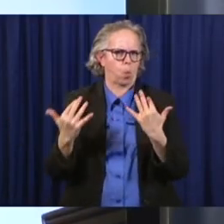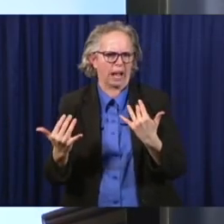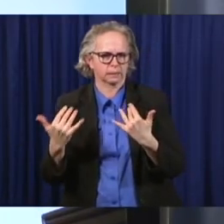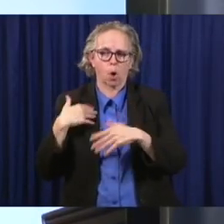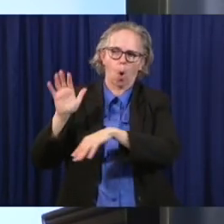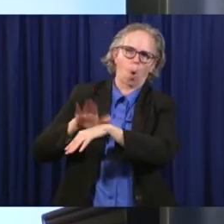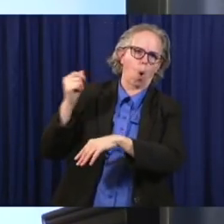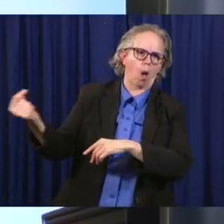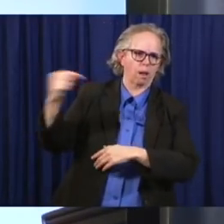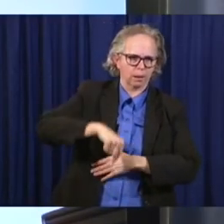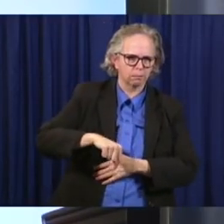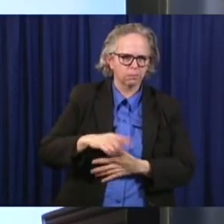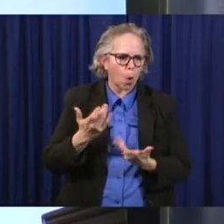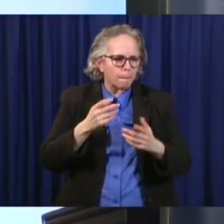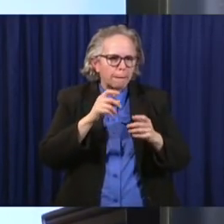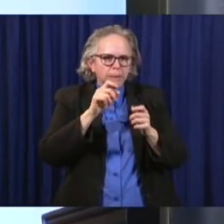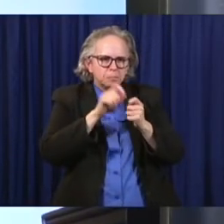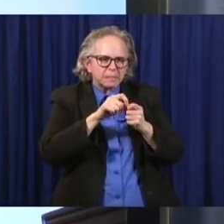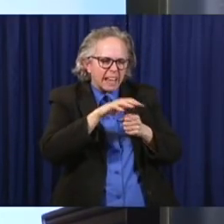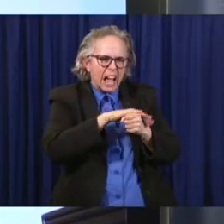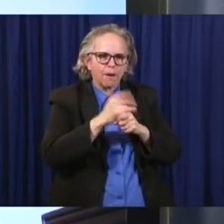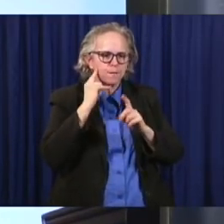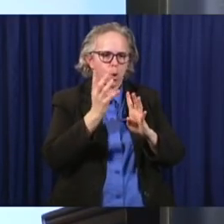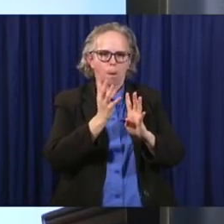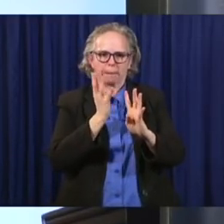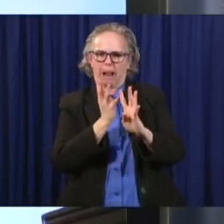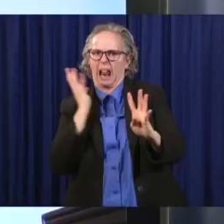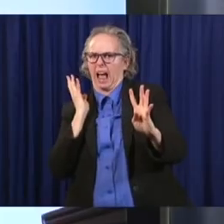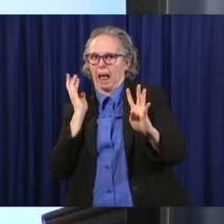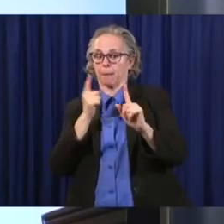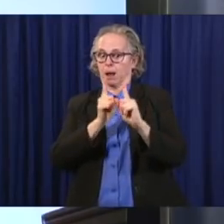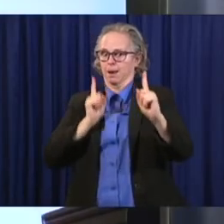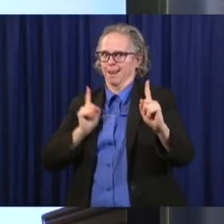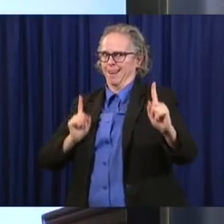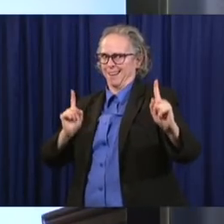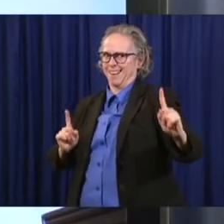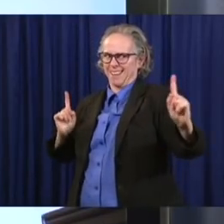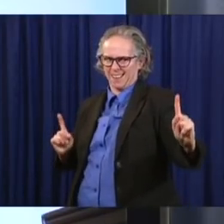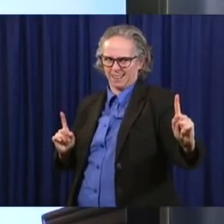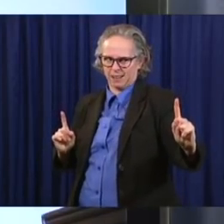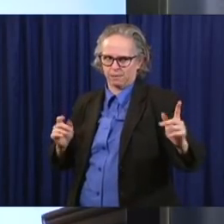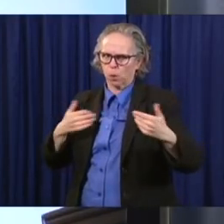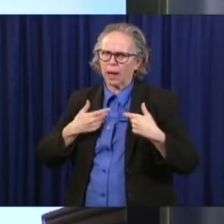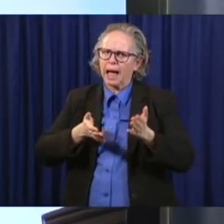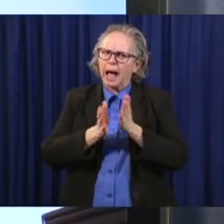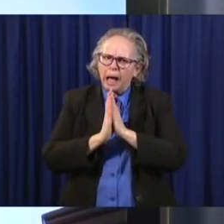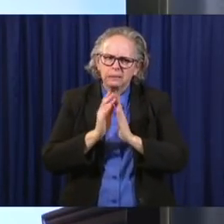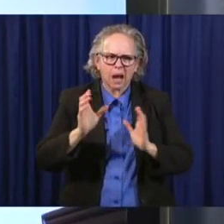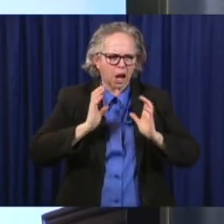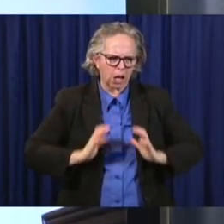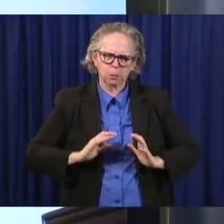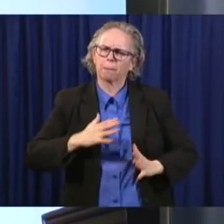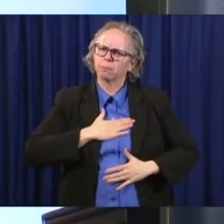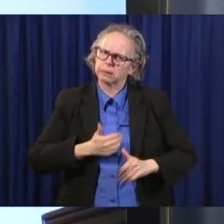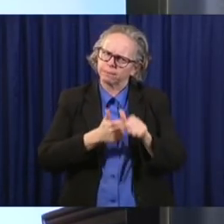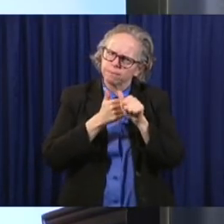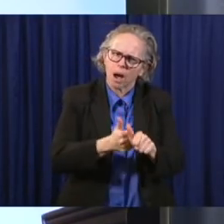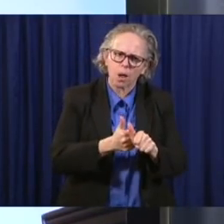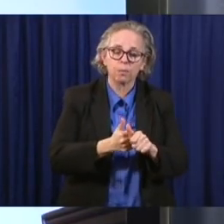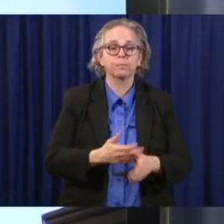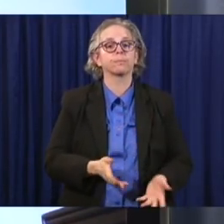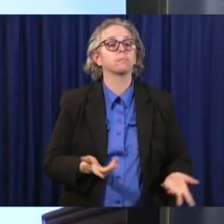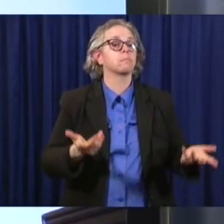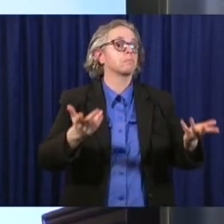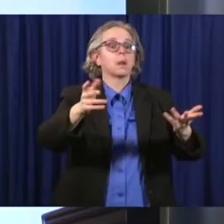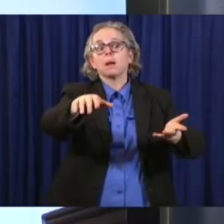And we would ask customers to just comply with those guidelines and be sensitive to those guidelines. A buffet bar or a salad bar